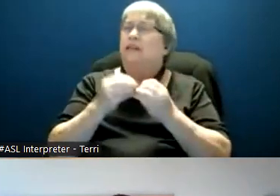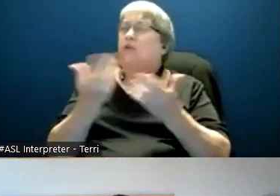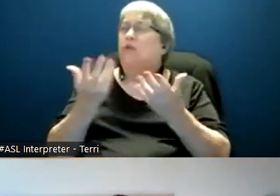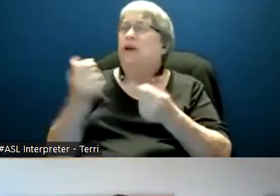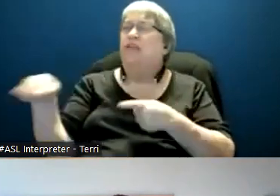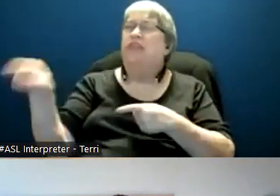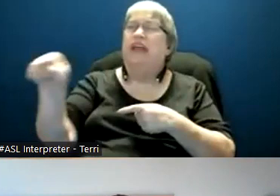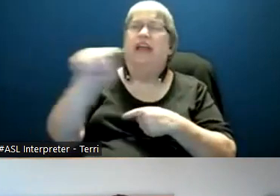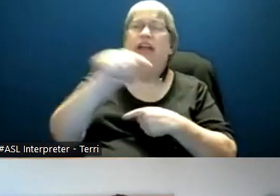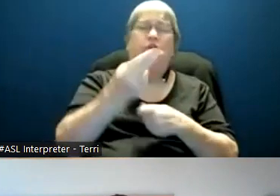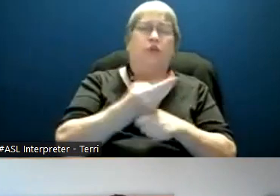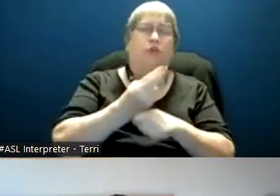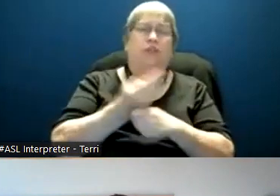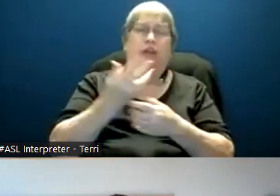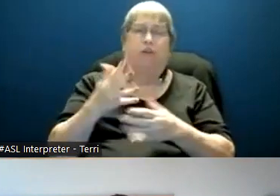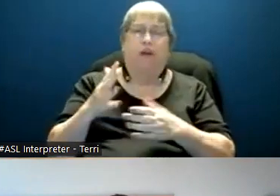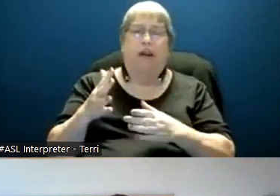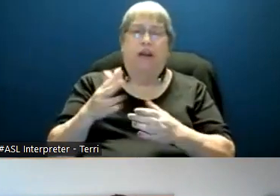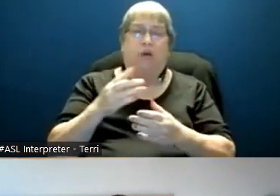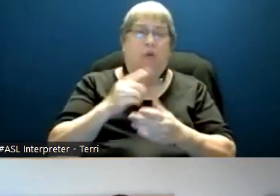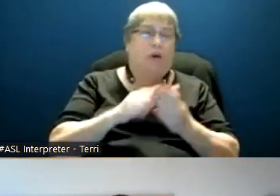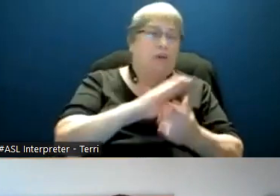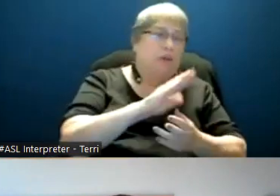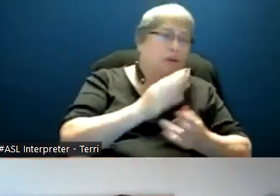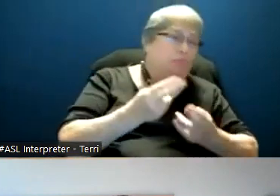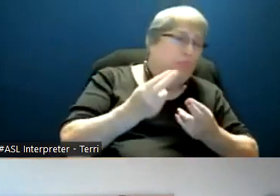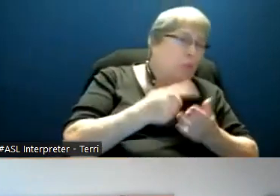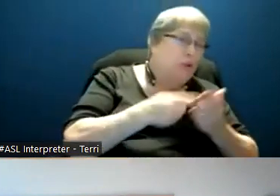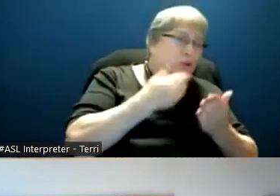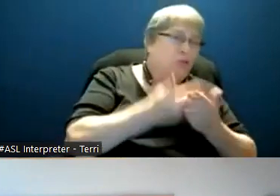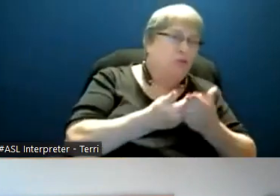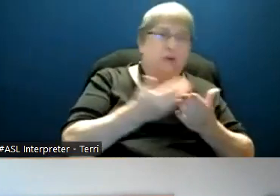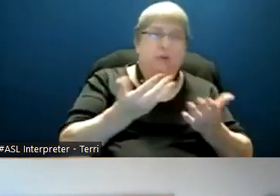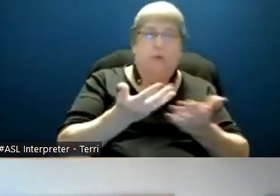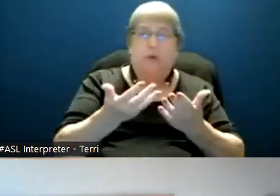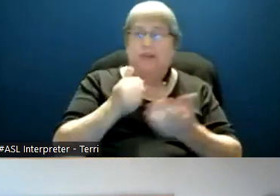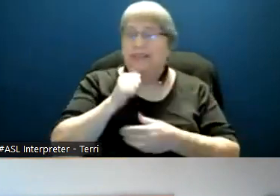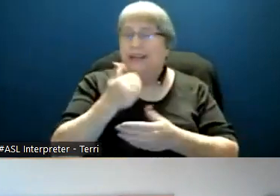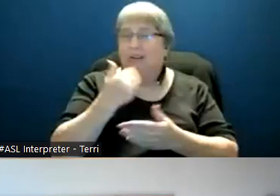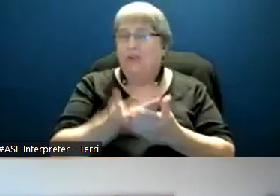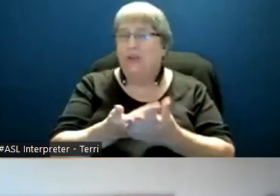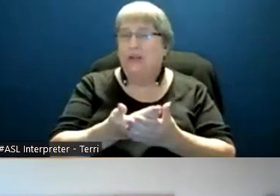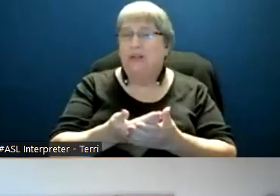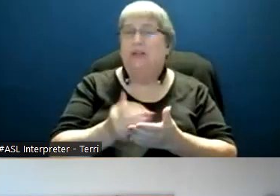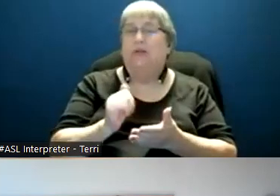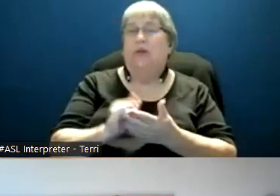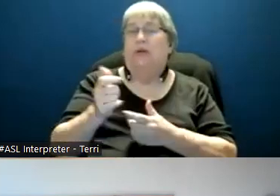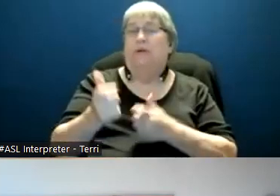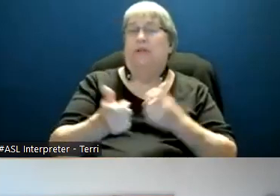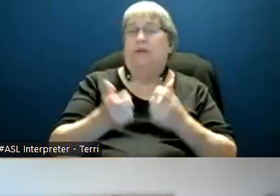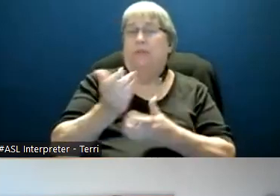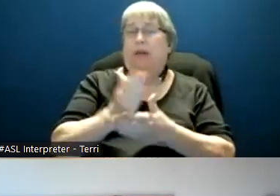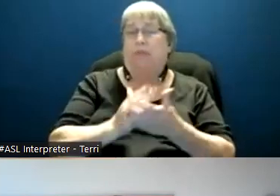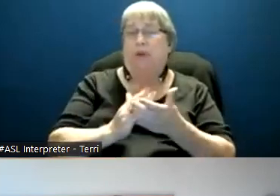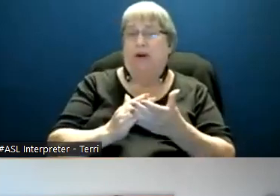and what's good and what's bad and how can we improve that. So that was a big piece of what we chatted about. On my